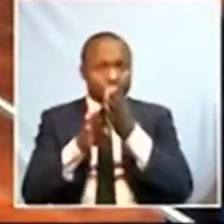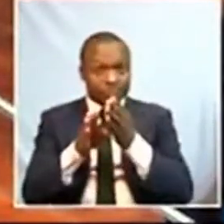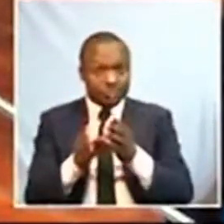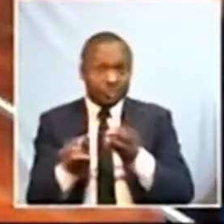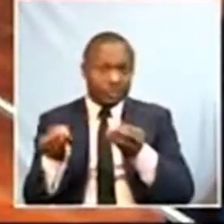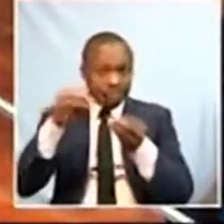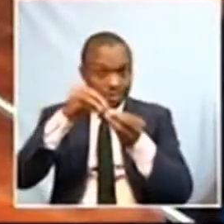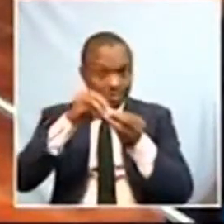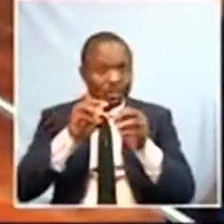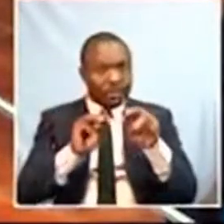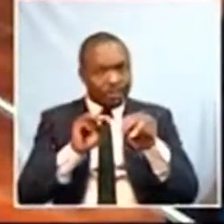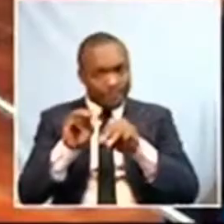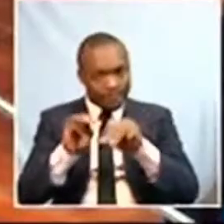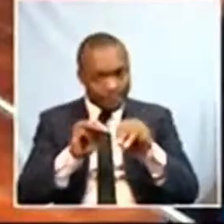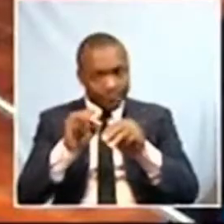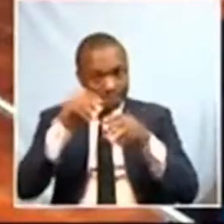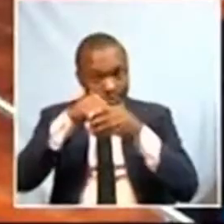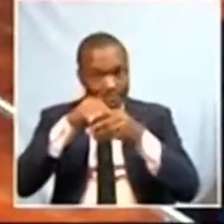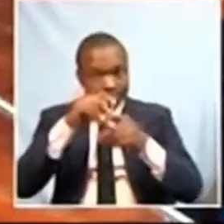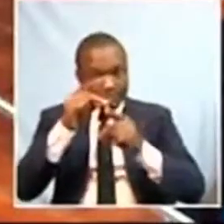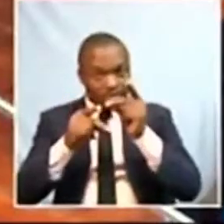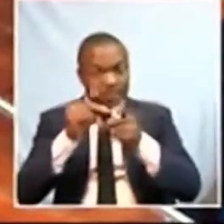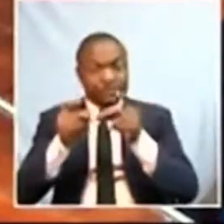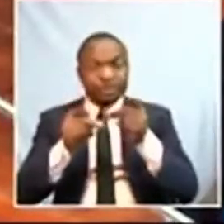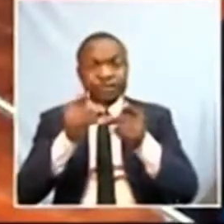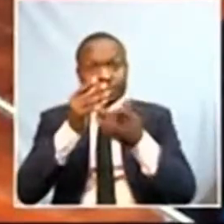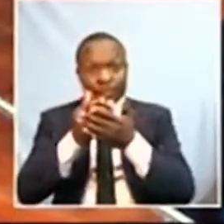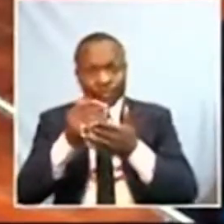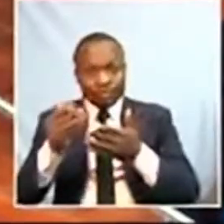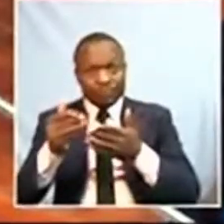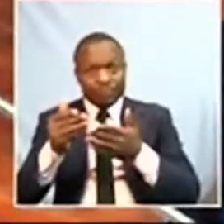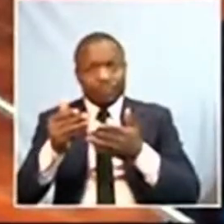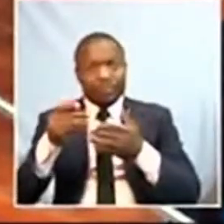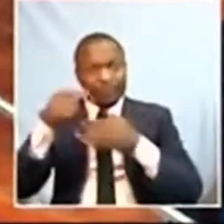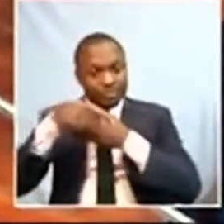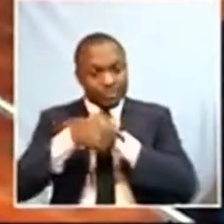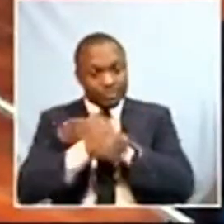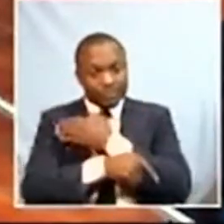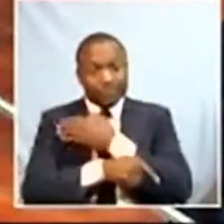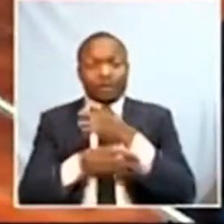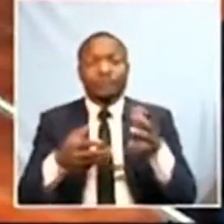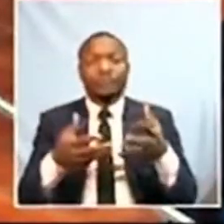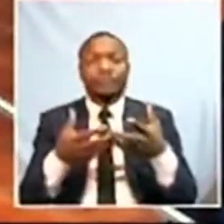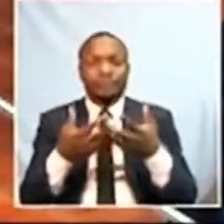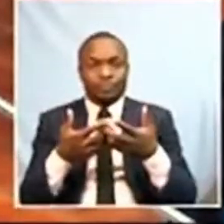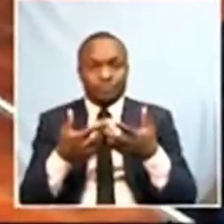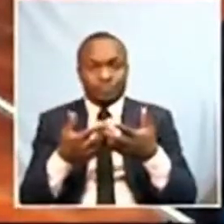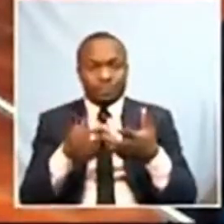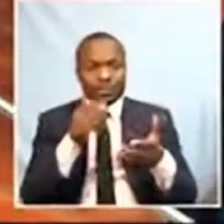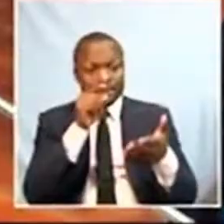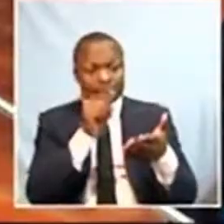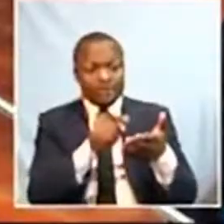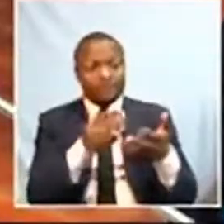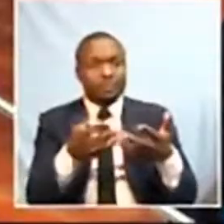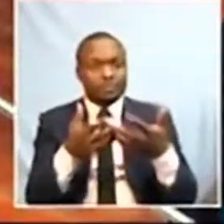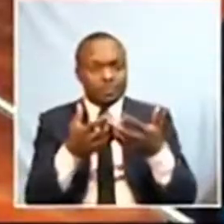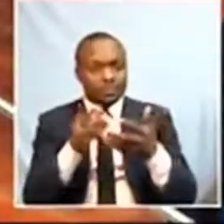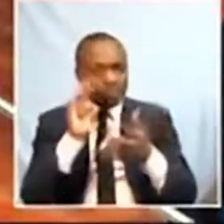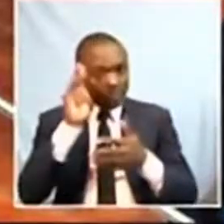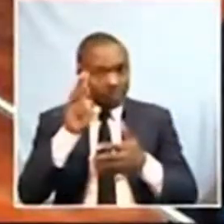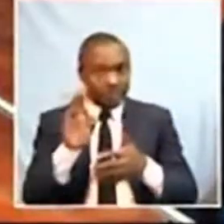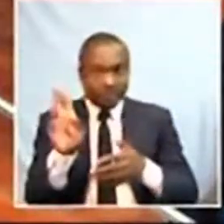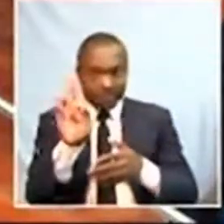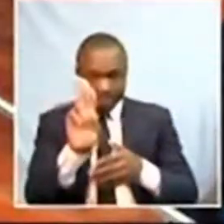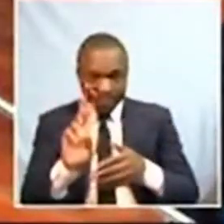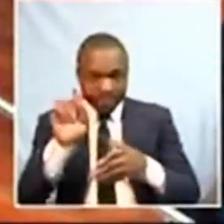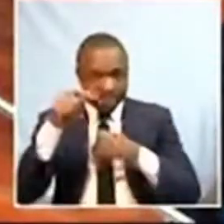addition, management was in the process of procuring a drilling machine, of which the consideration was that this machine would be used in the